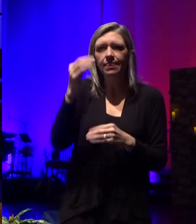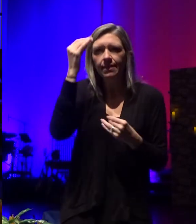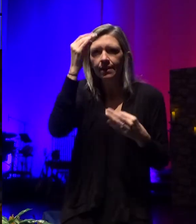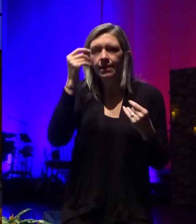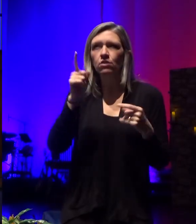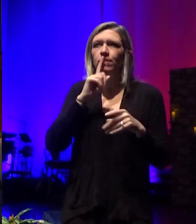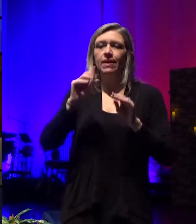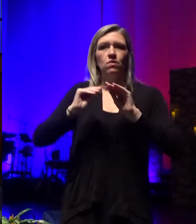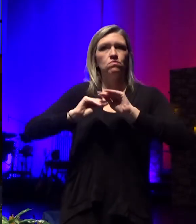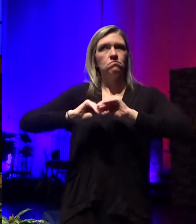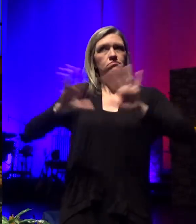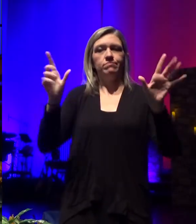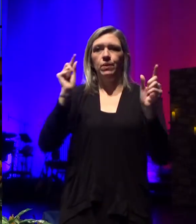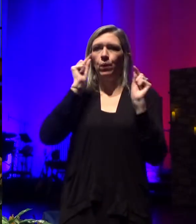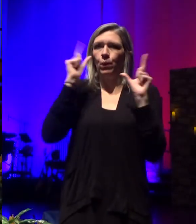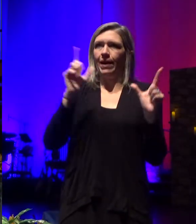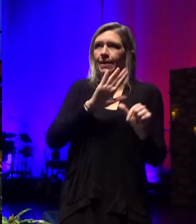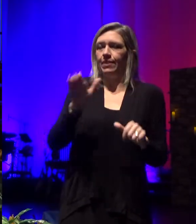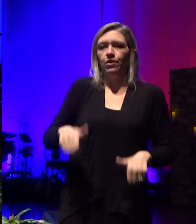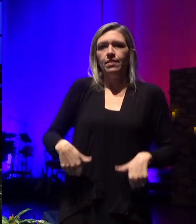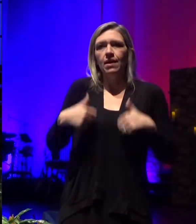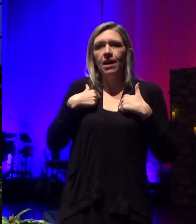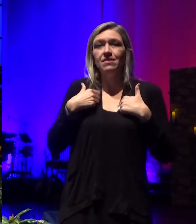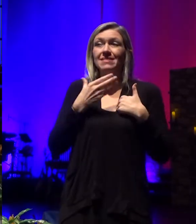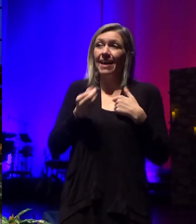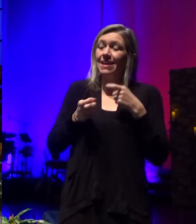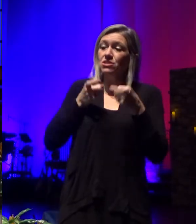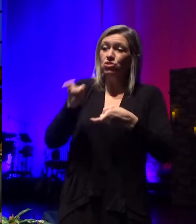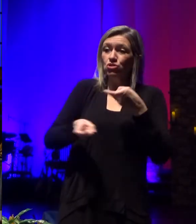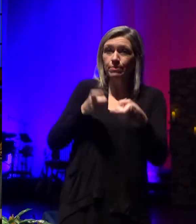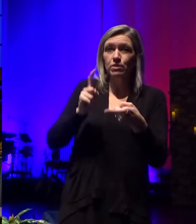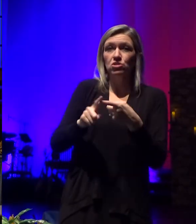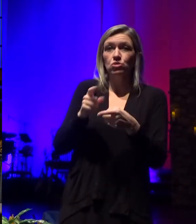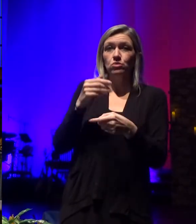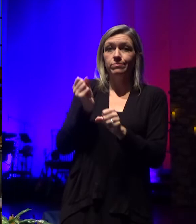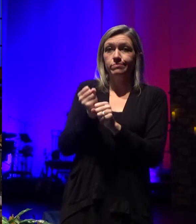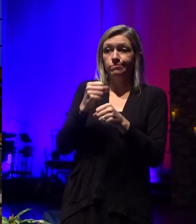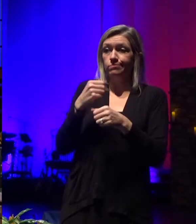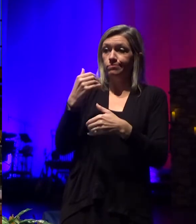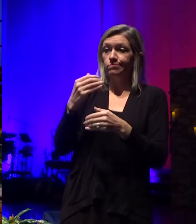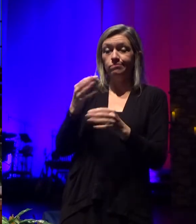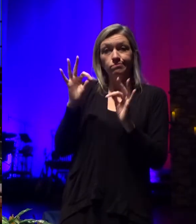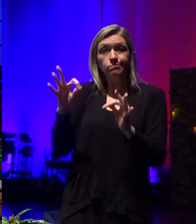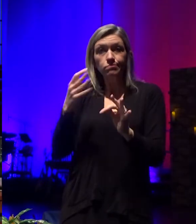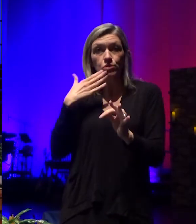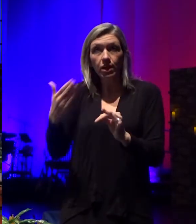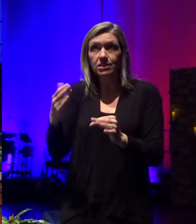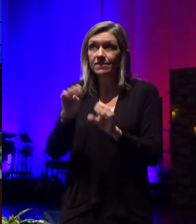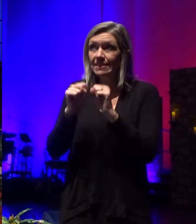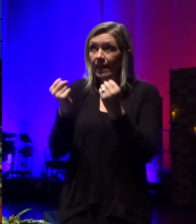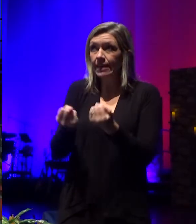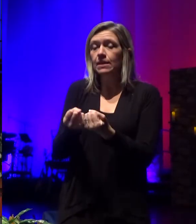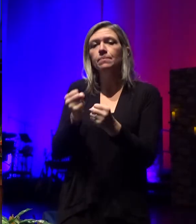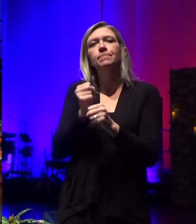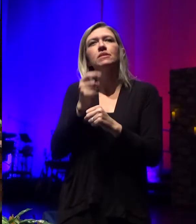their lives and contribute to a productive society. And to make sure that this place is here for our children